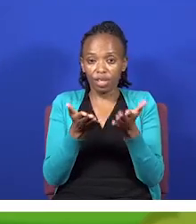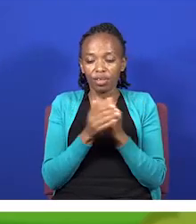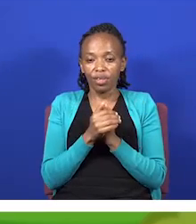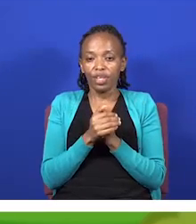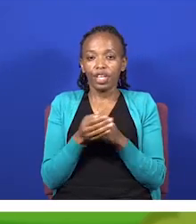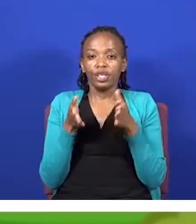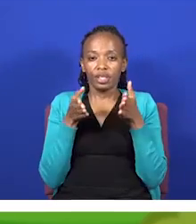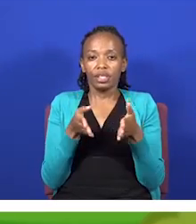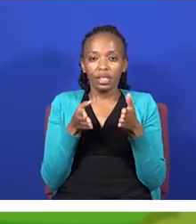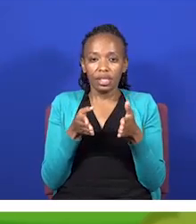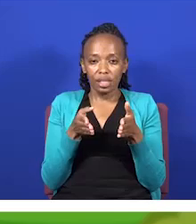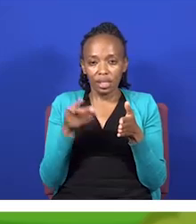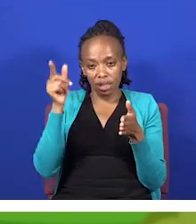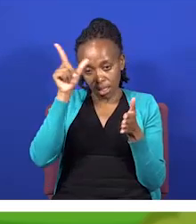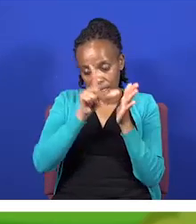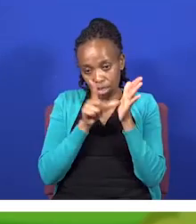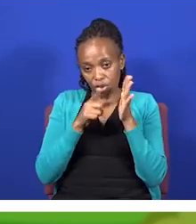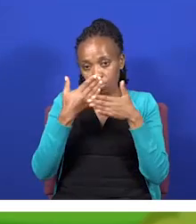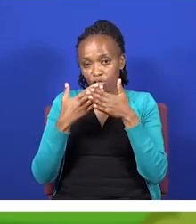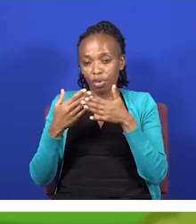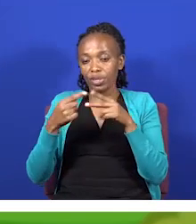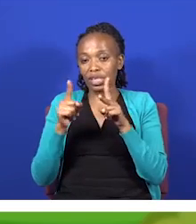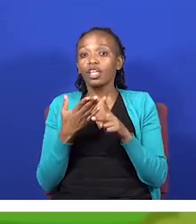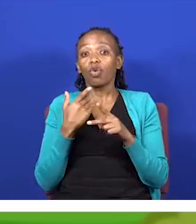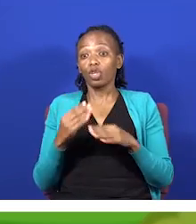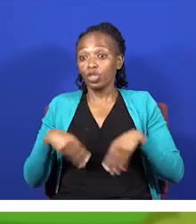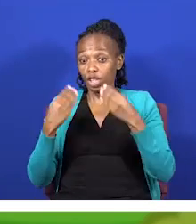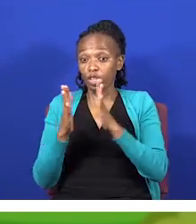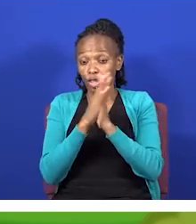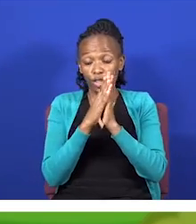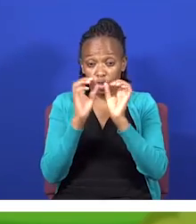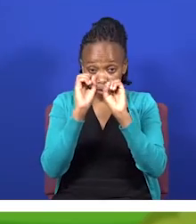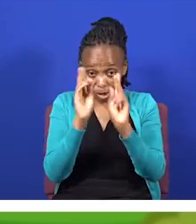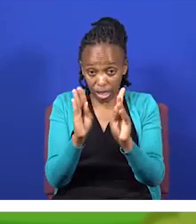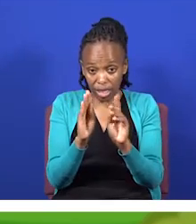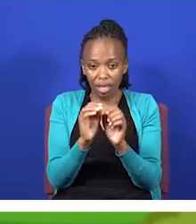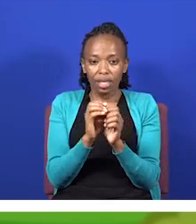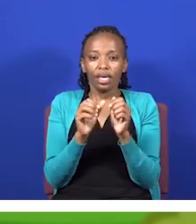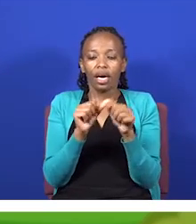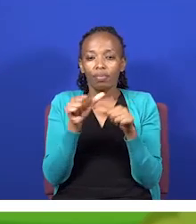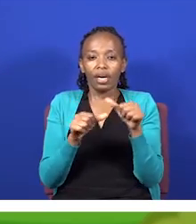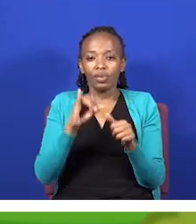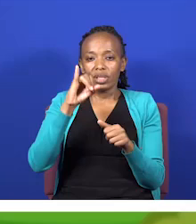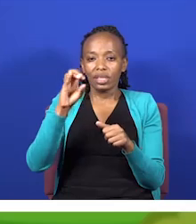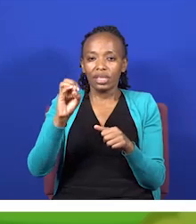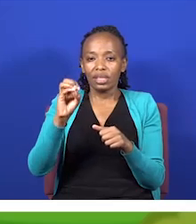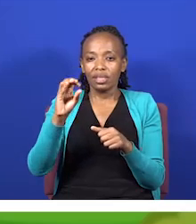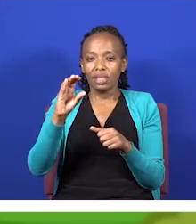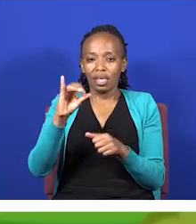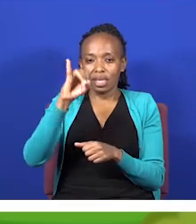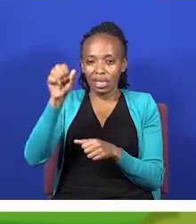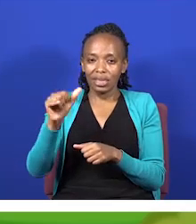And today's lesson, before we start, I want to tell you a story, okay? A story about Jaden, okay? Jaden